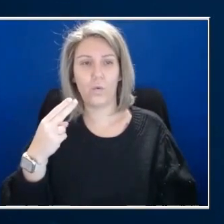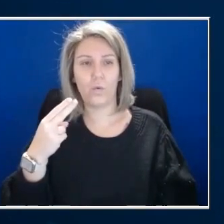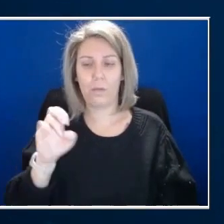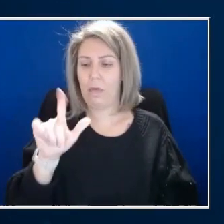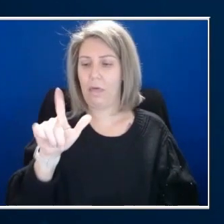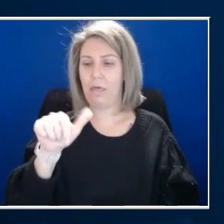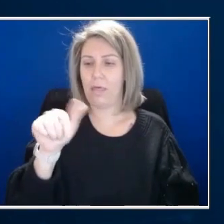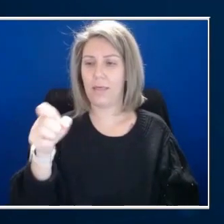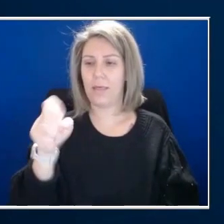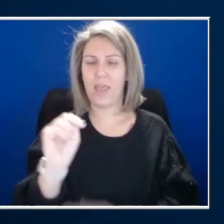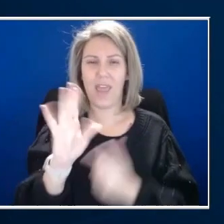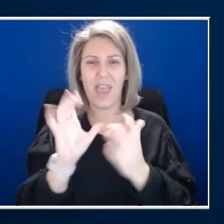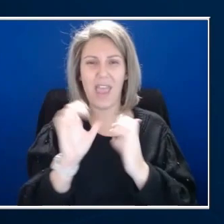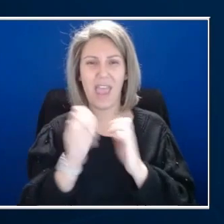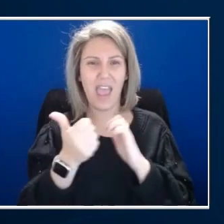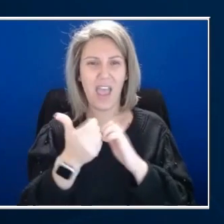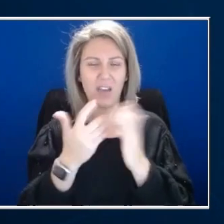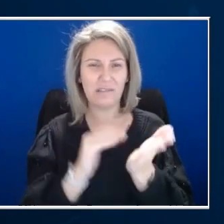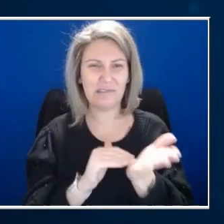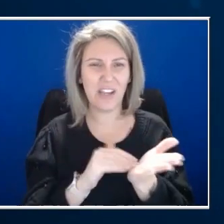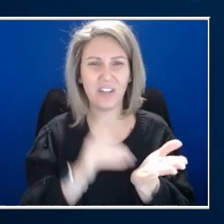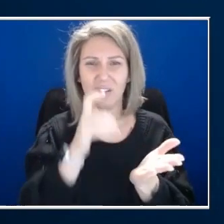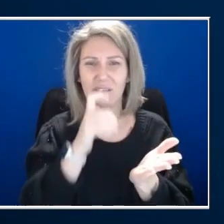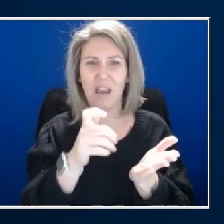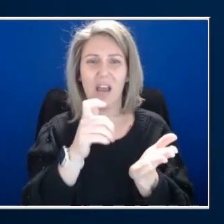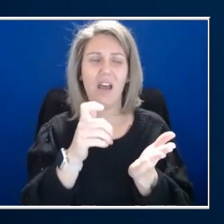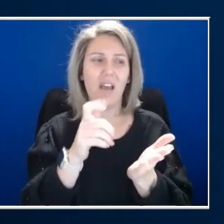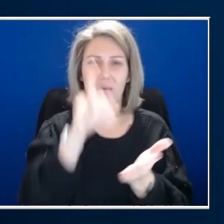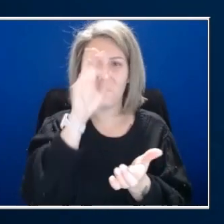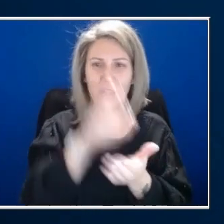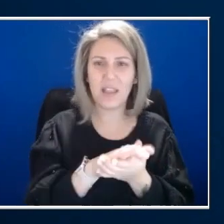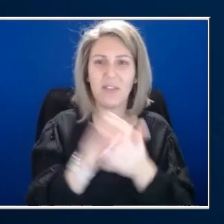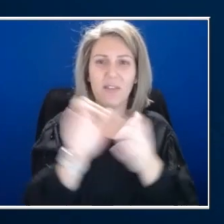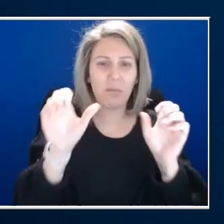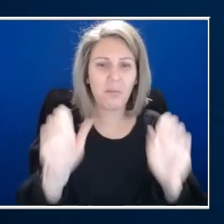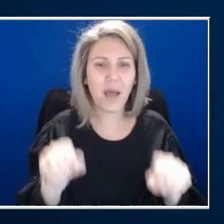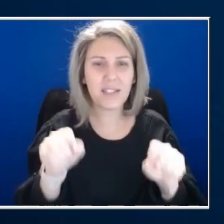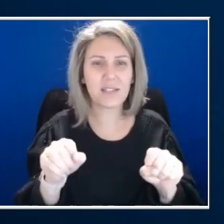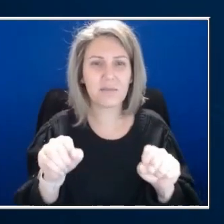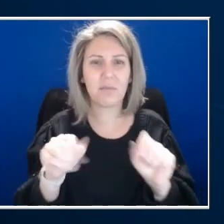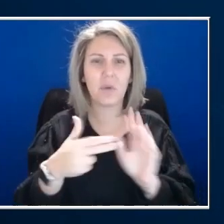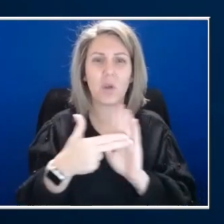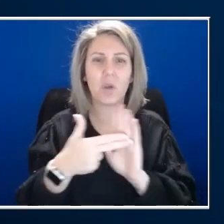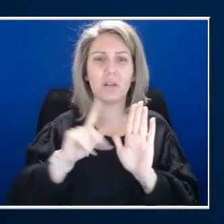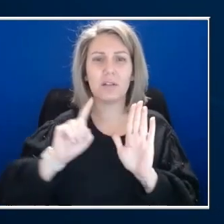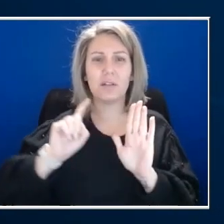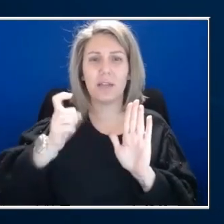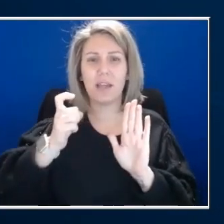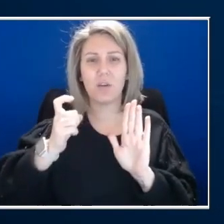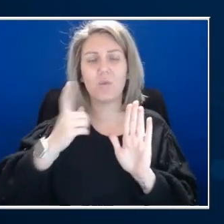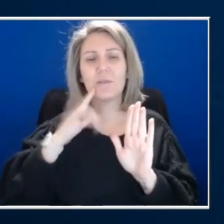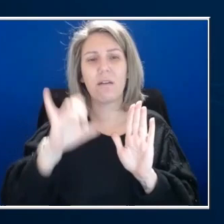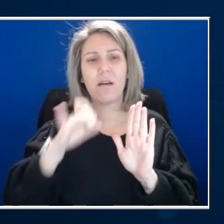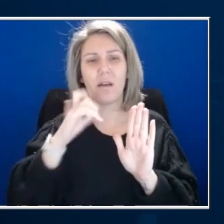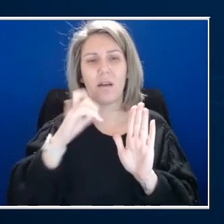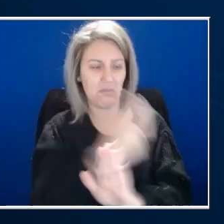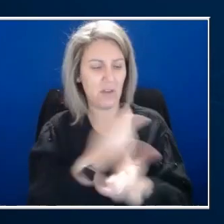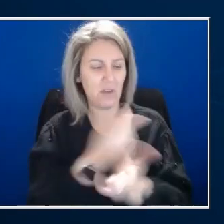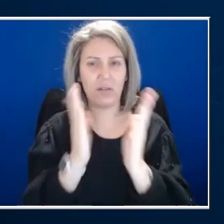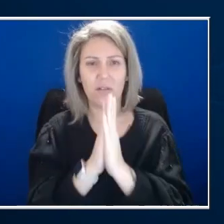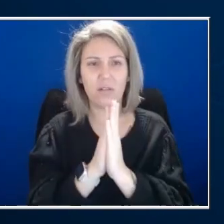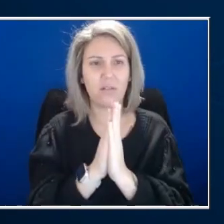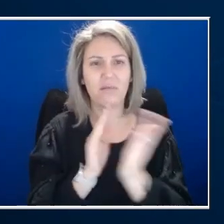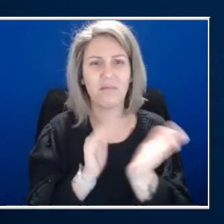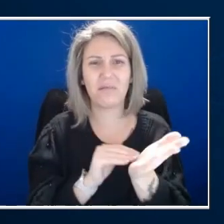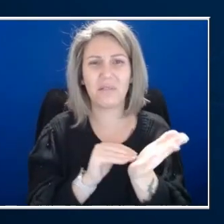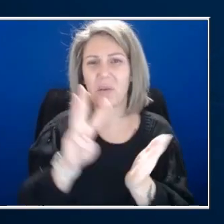that a doctor doesn't believe in a possible diagnosis that a patient asks about? Dr. Williamson, she says, that